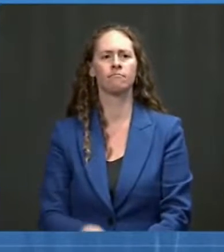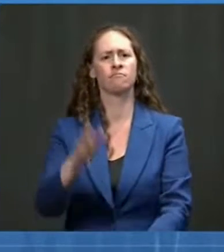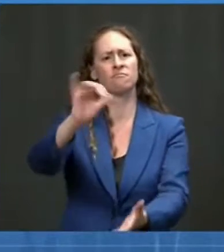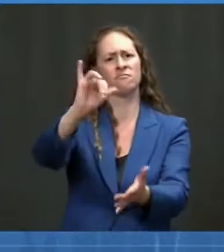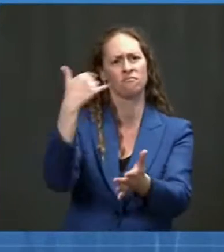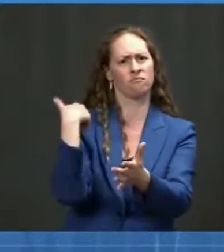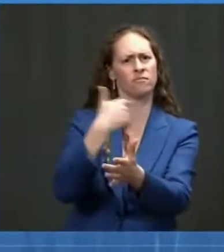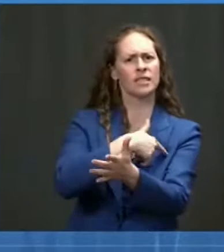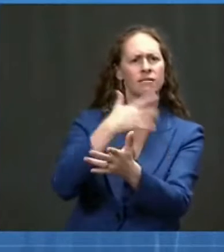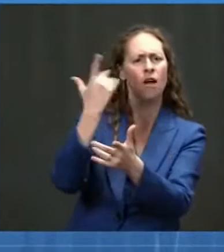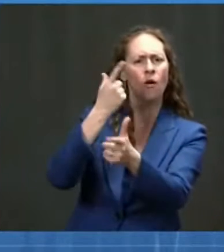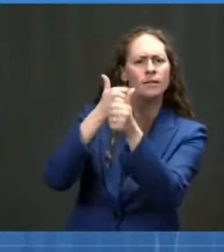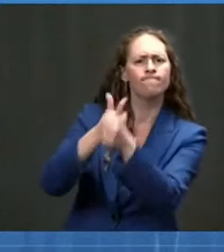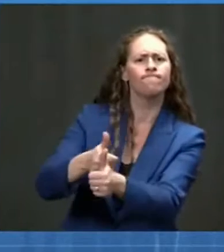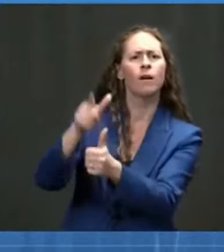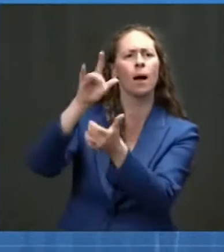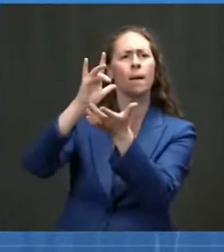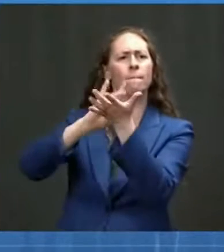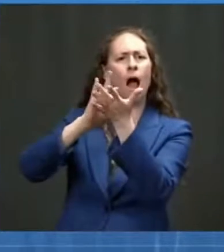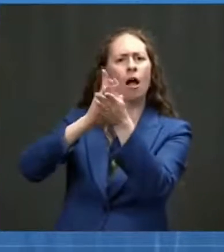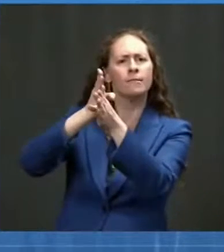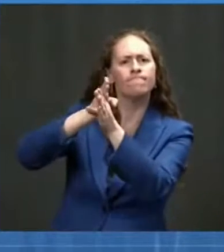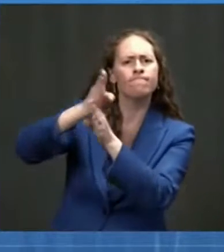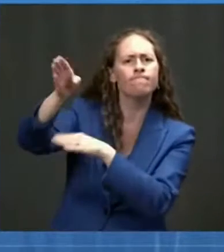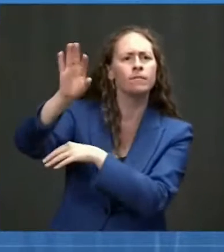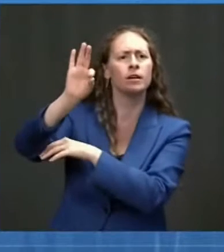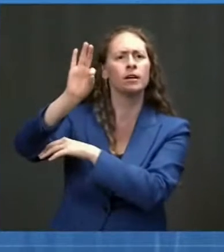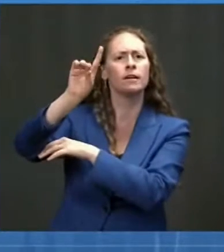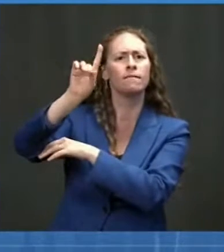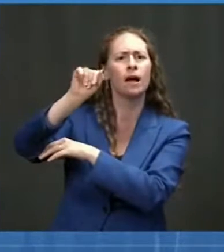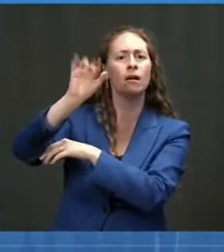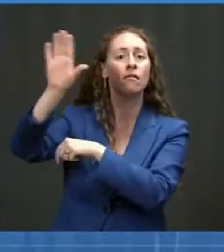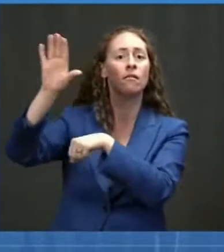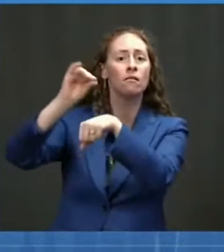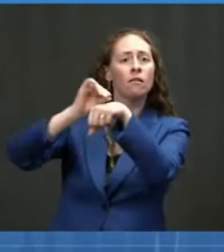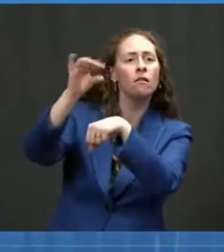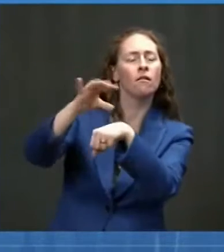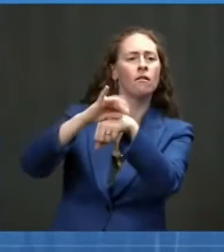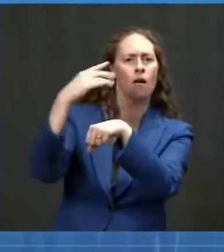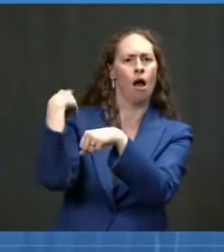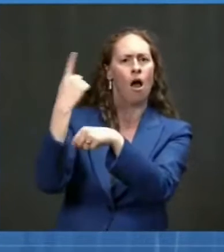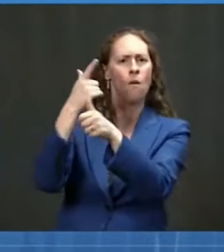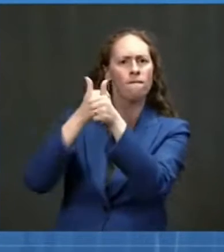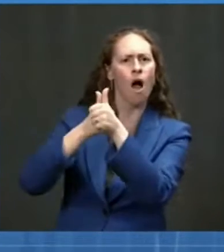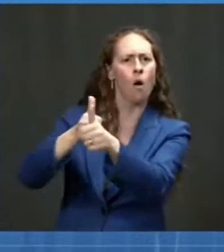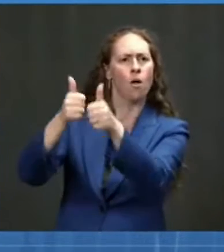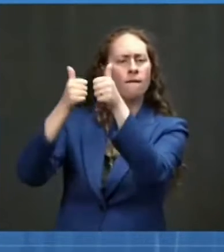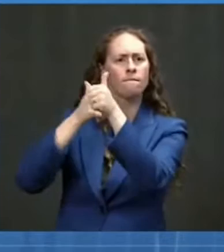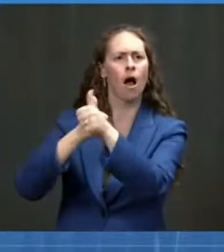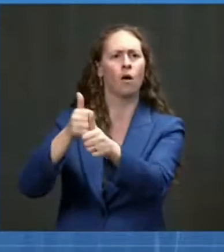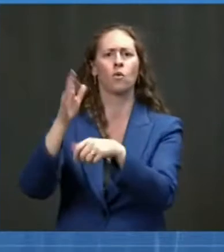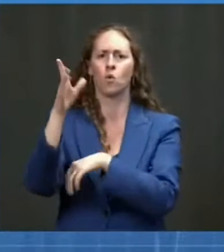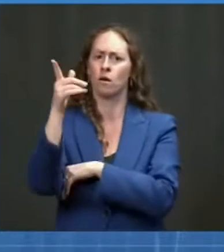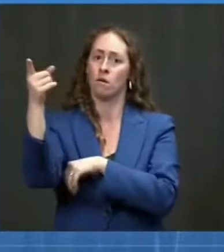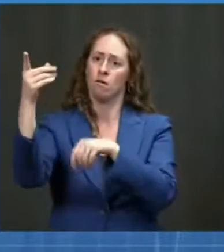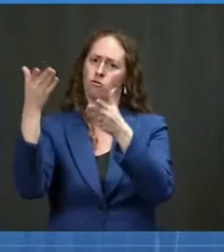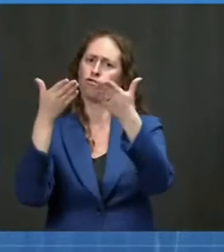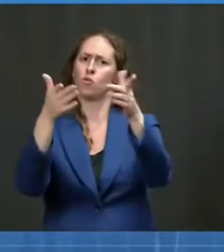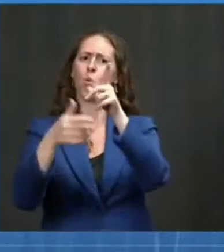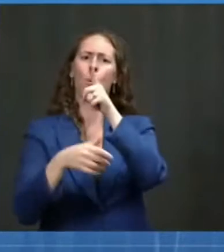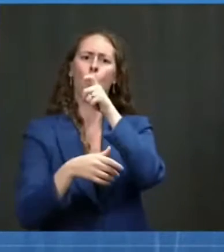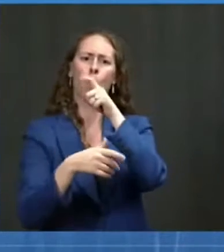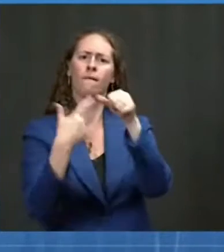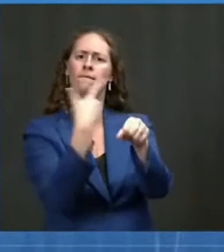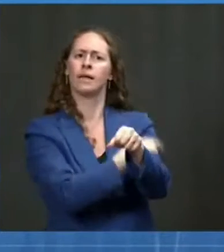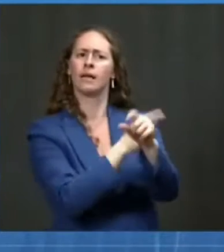they initially advised us on who should be getting vaccinated first, and it is those people who will be the long-term